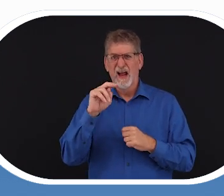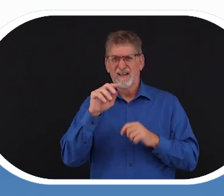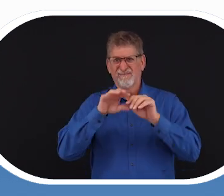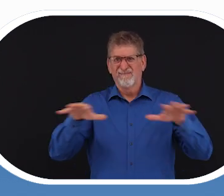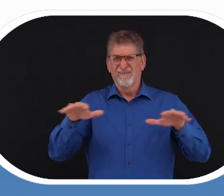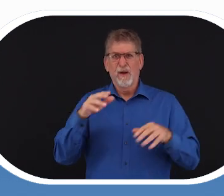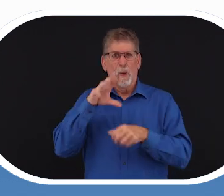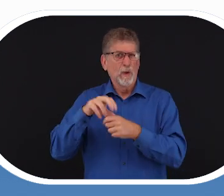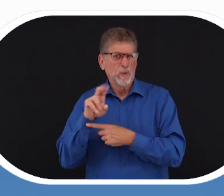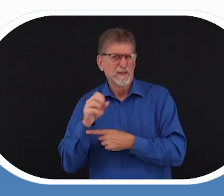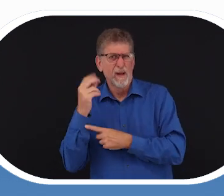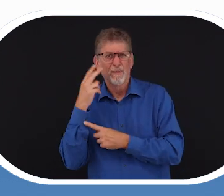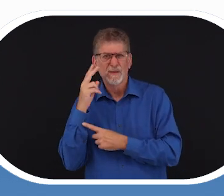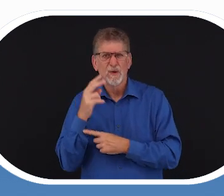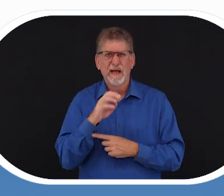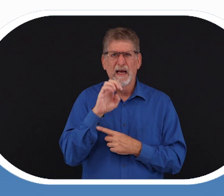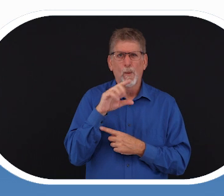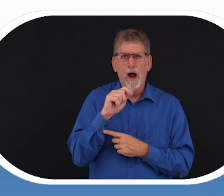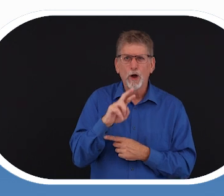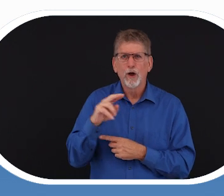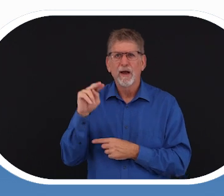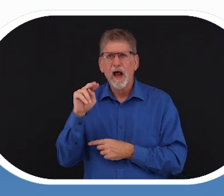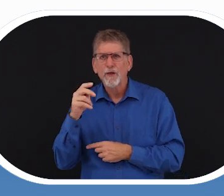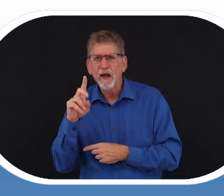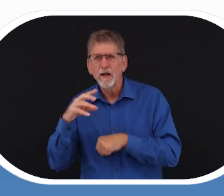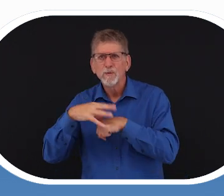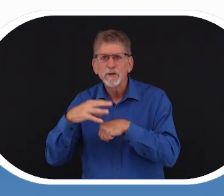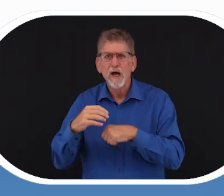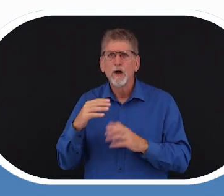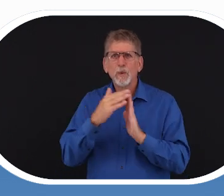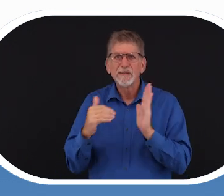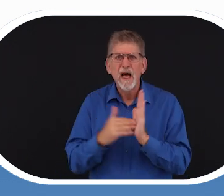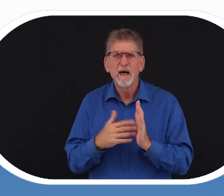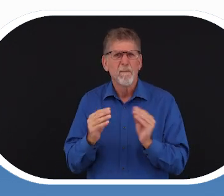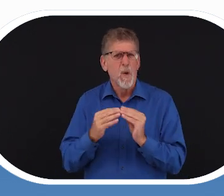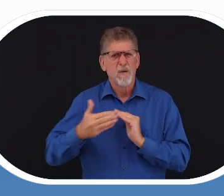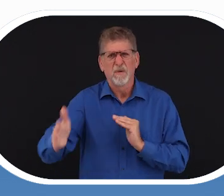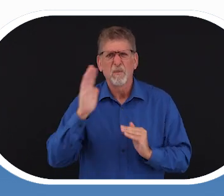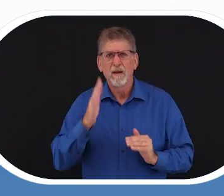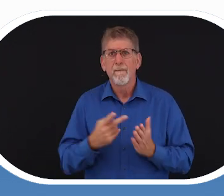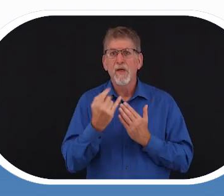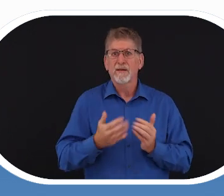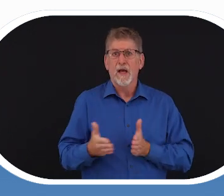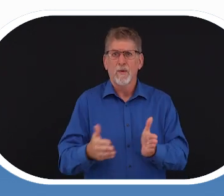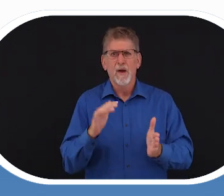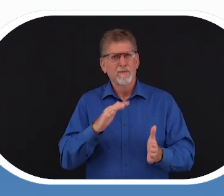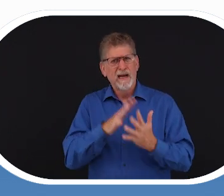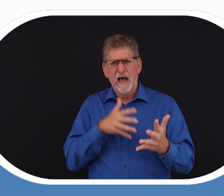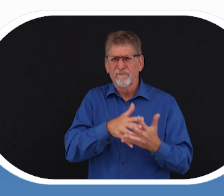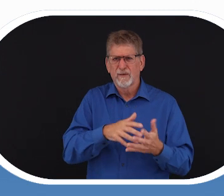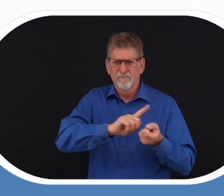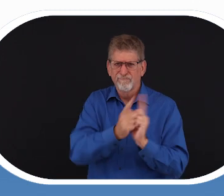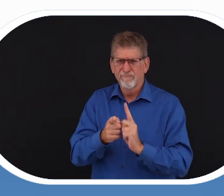Netherlands, Switzerland, and New Zealand, with more to come. Project Sidewalk is also natively translated into Dutch, Mandarin, Spanish, and German. In